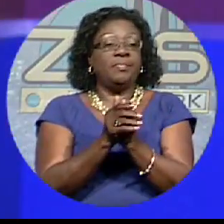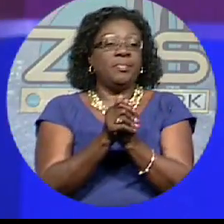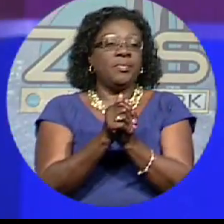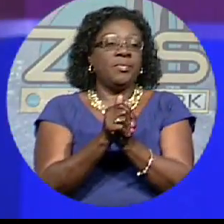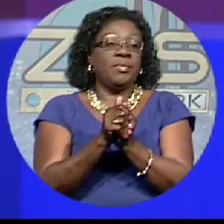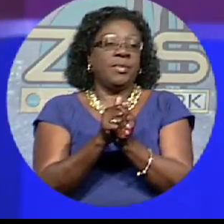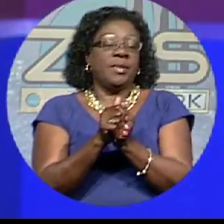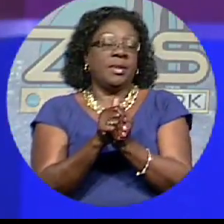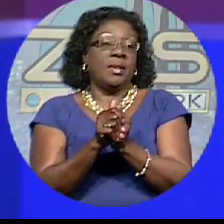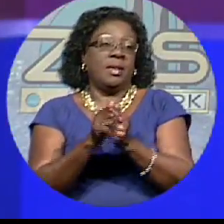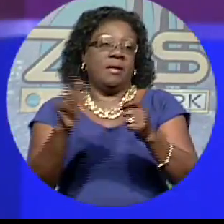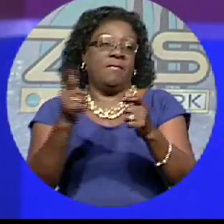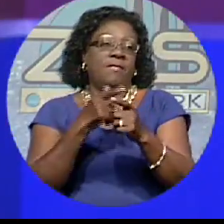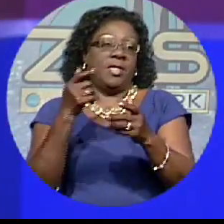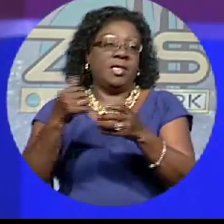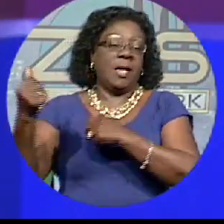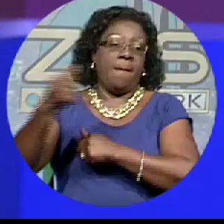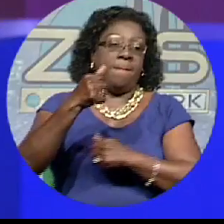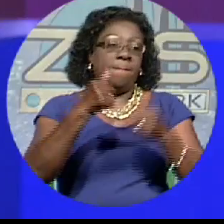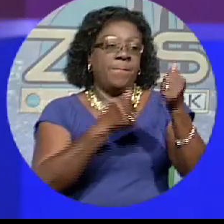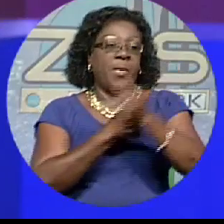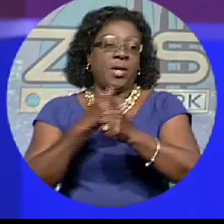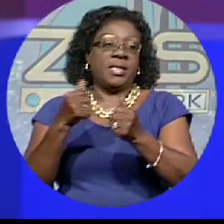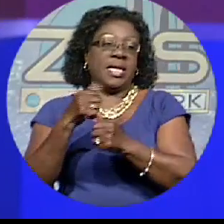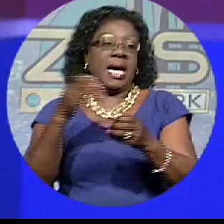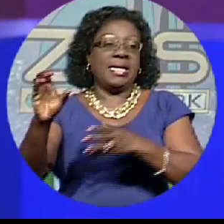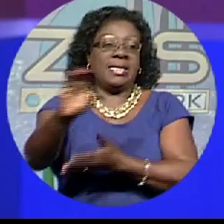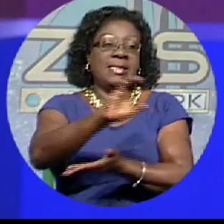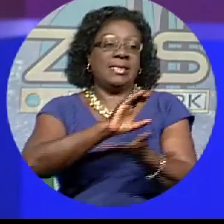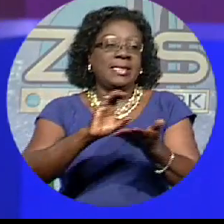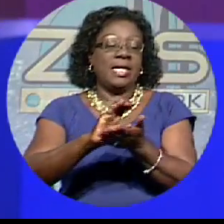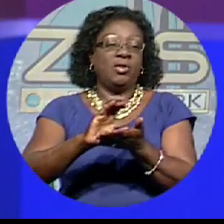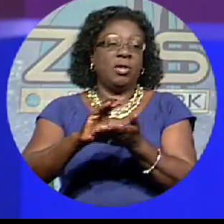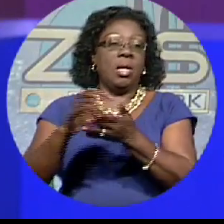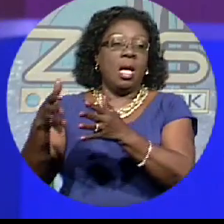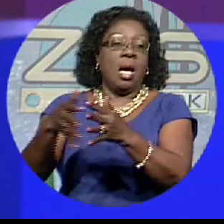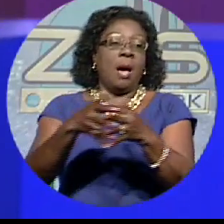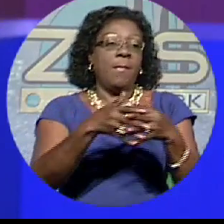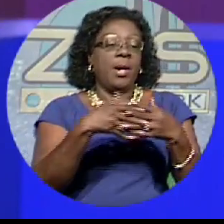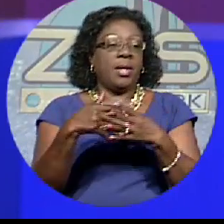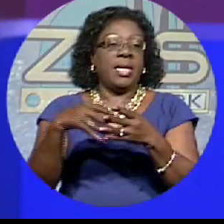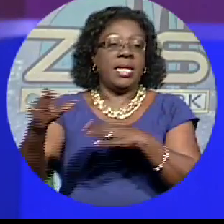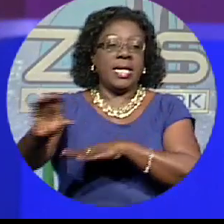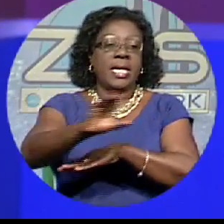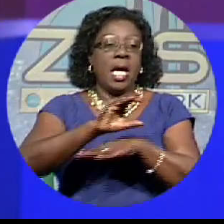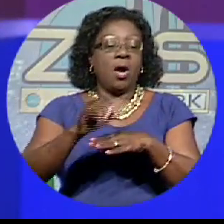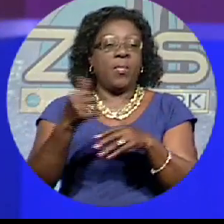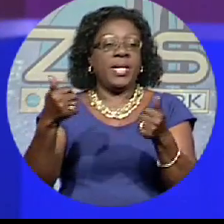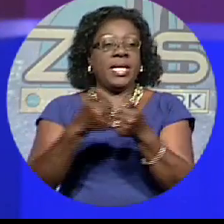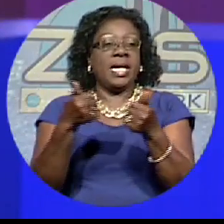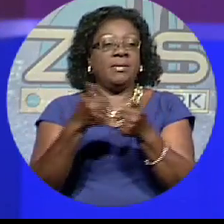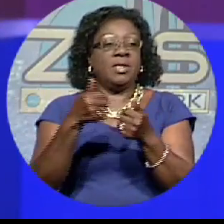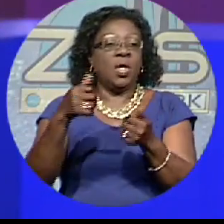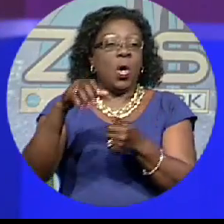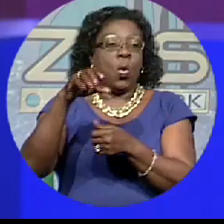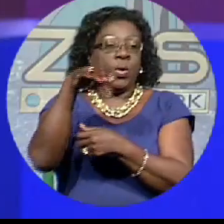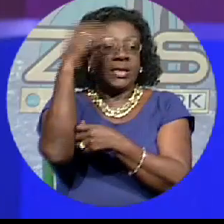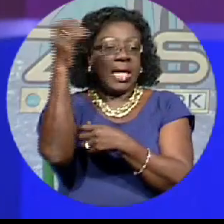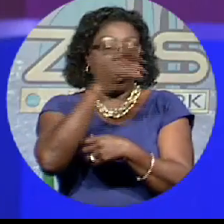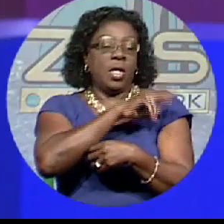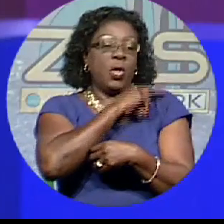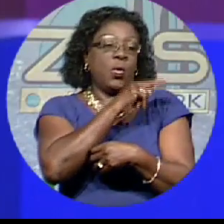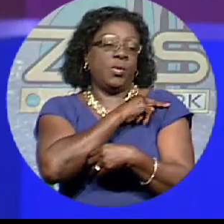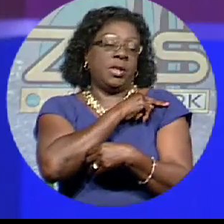his way out of the first round in the boxing segment at the Central American and Caribbean Games, currently going on in Mexico, was Carl Hield. The